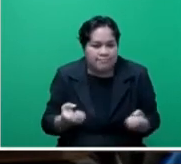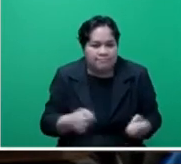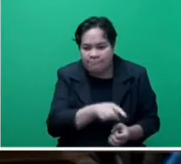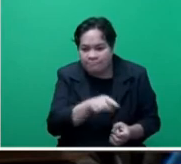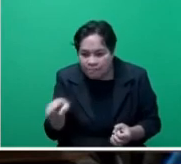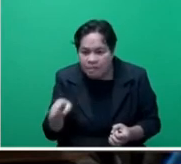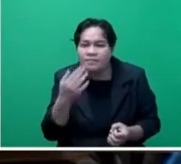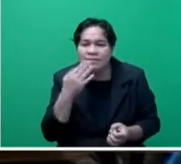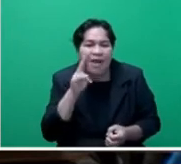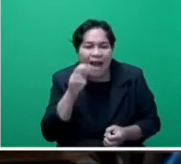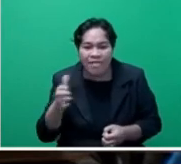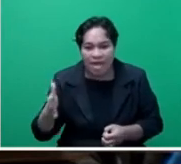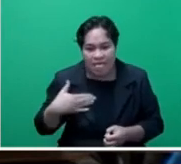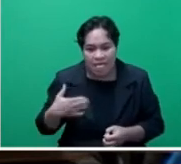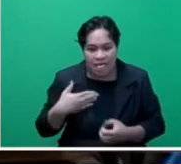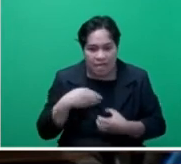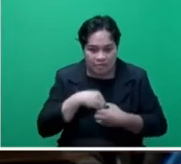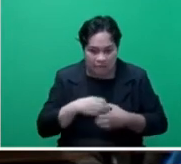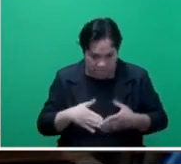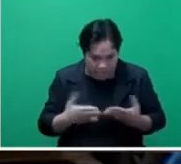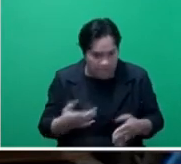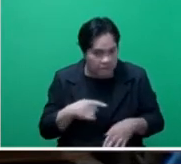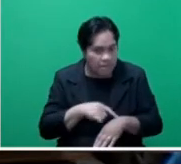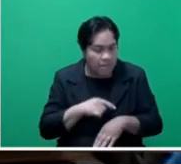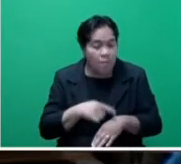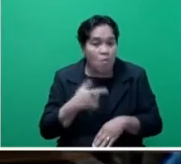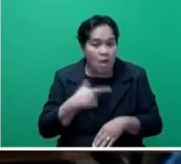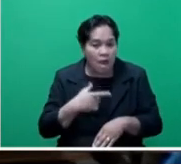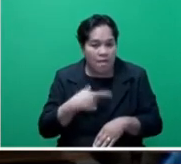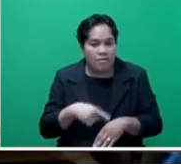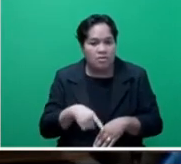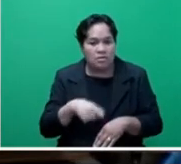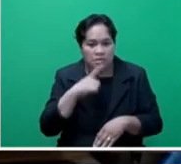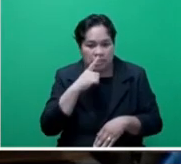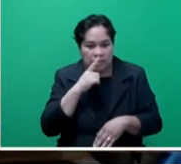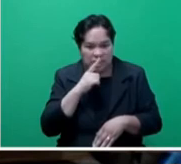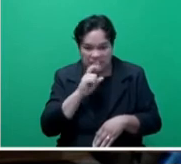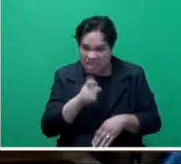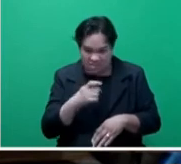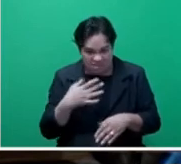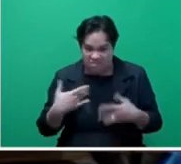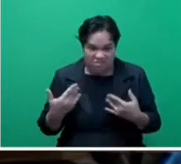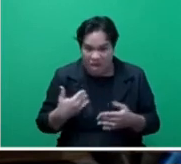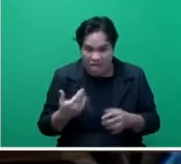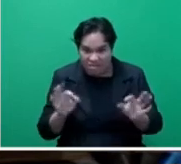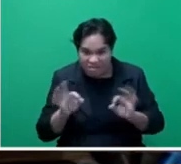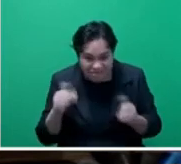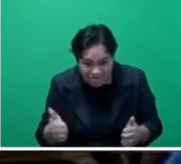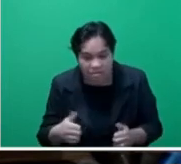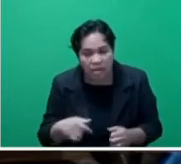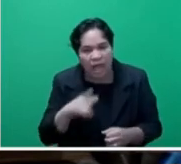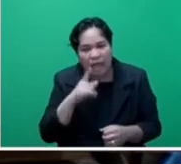of their health, and in these times, as this will only harm our ability to recover and grow. I urge